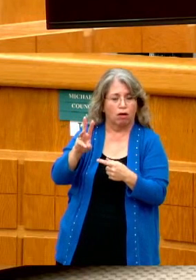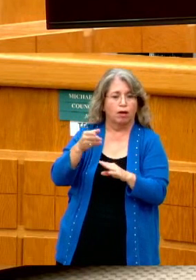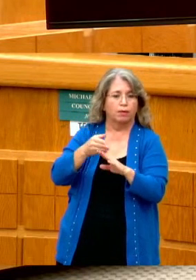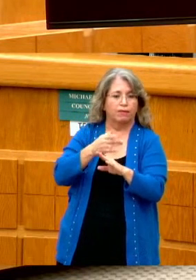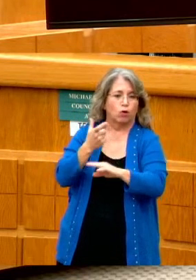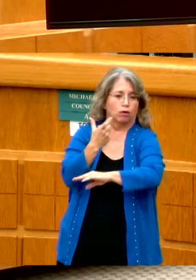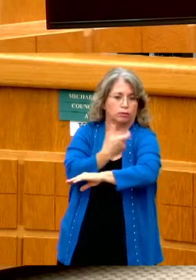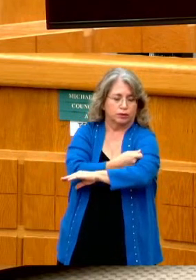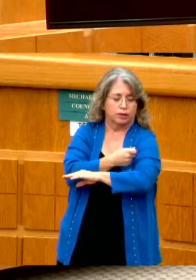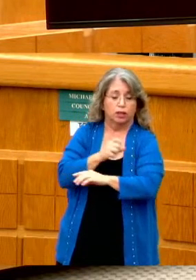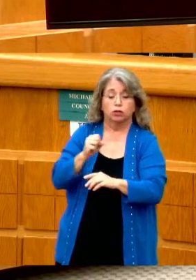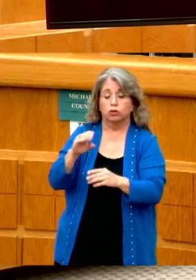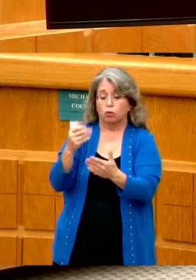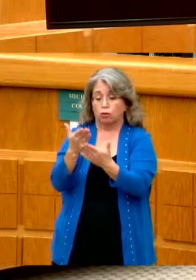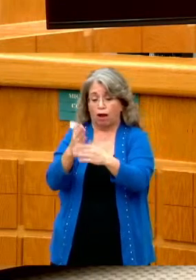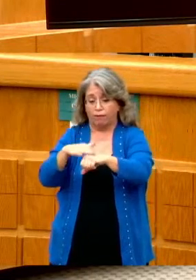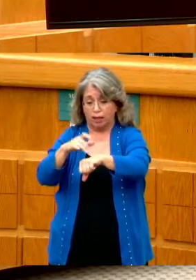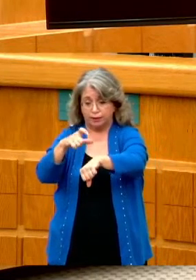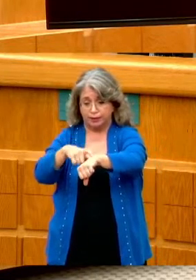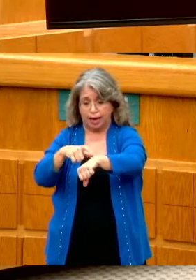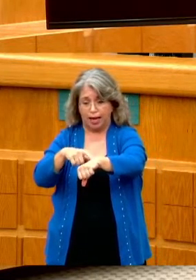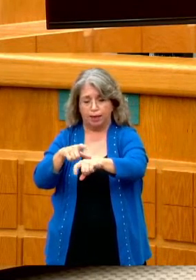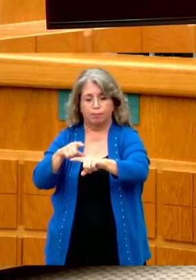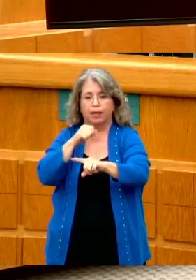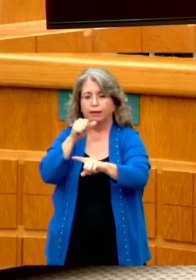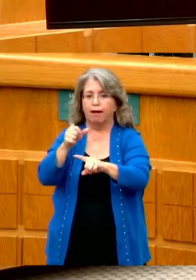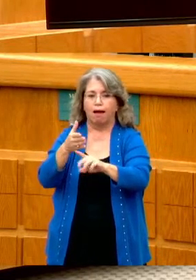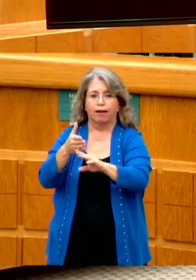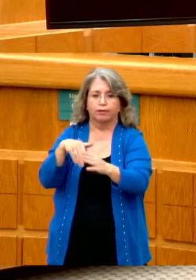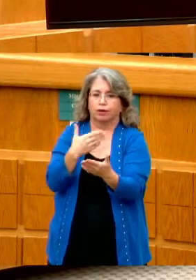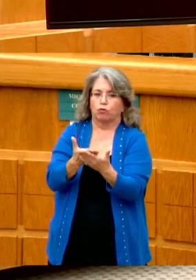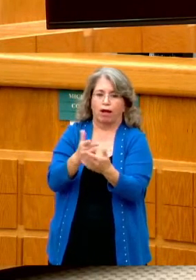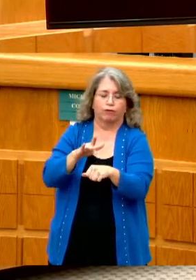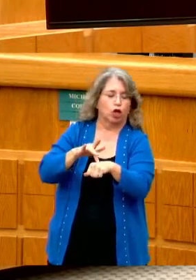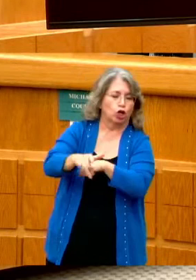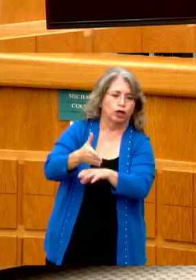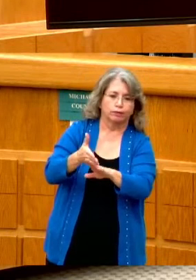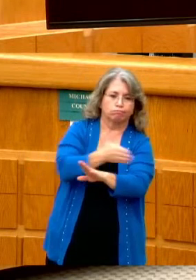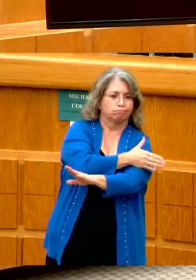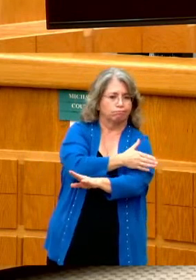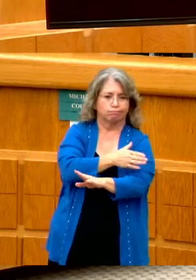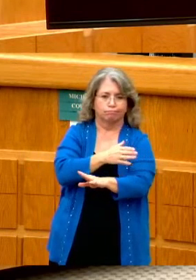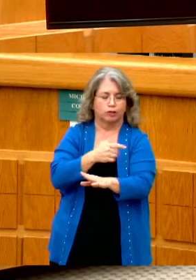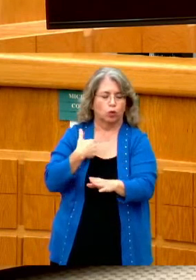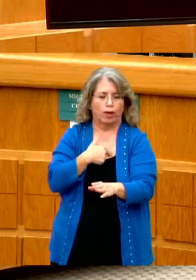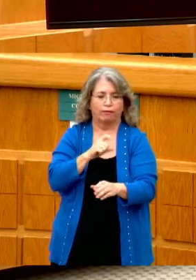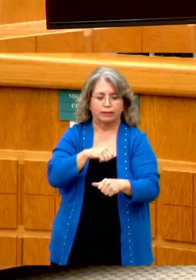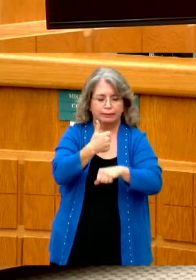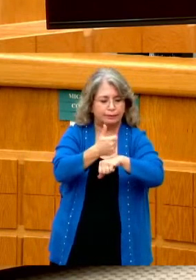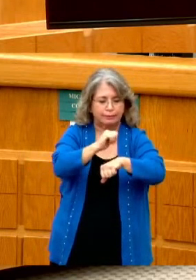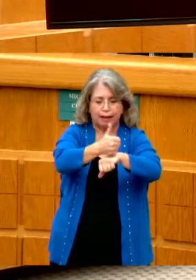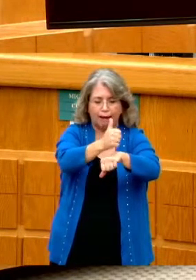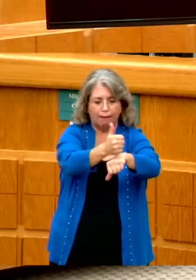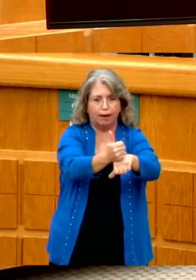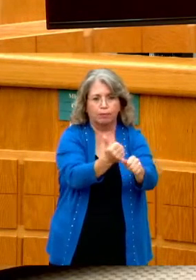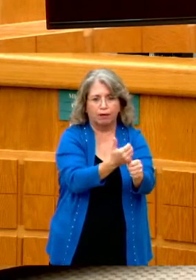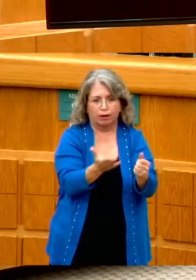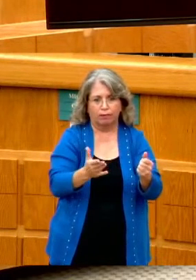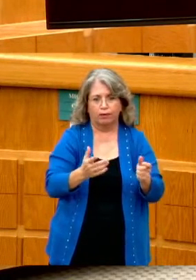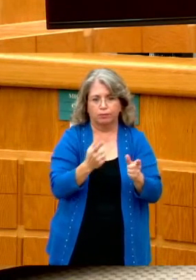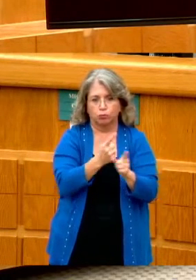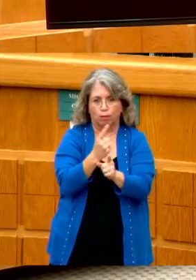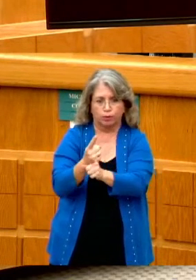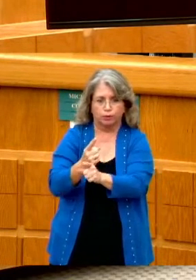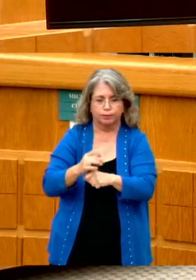not before the time we open so that we can set up the drive-through accordingly. ¿A qué hora abre la clínica y cuánto tiempo permanece abierta?